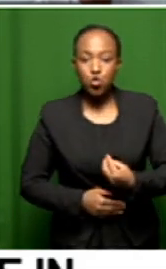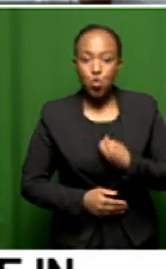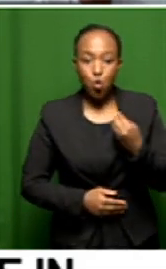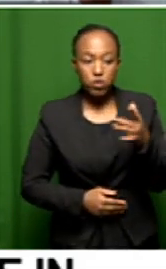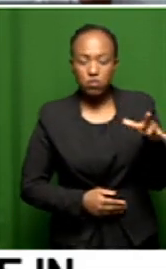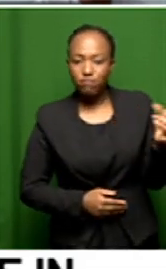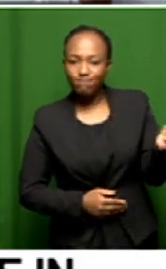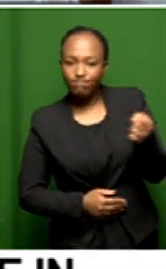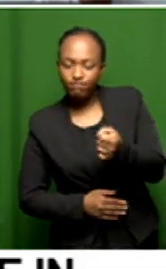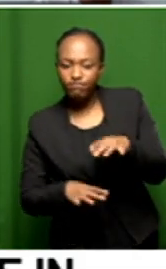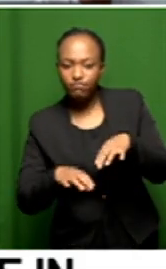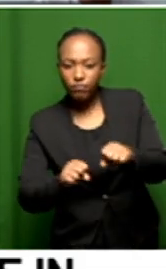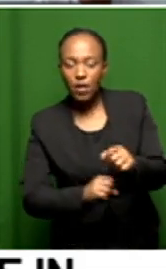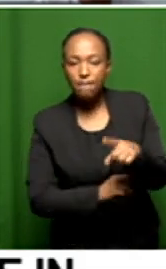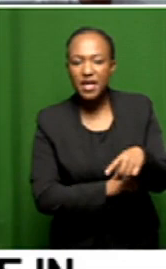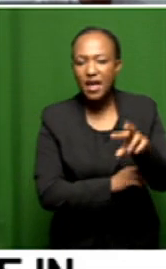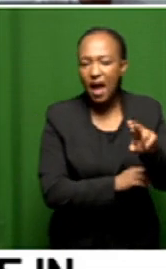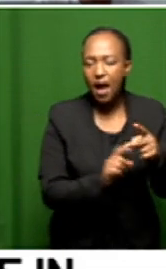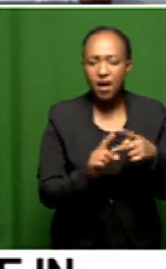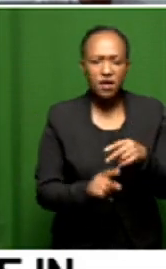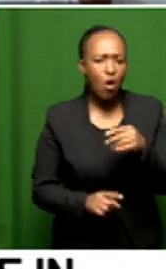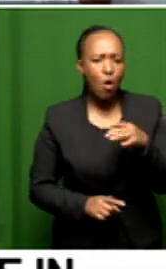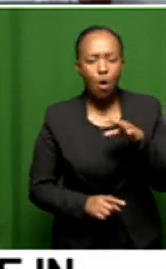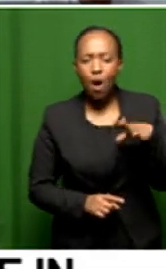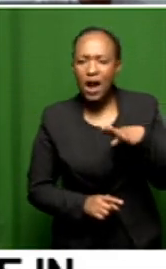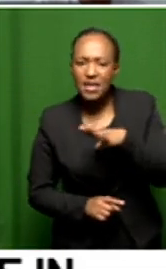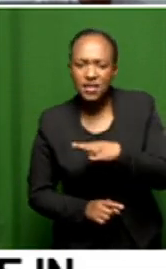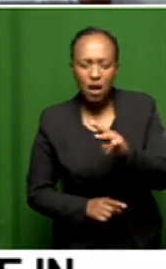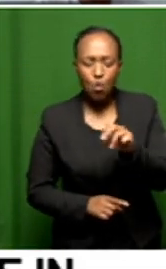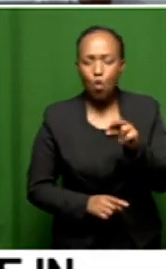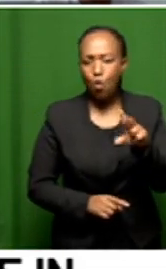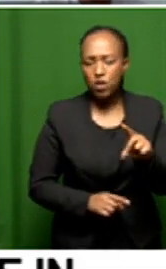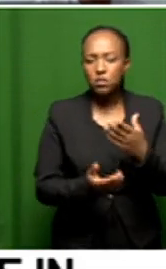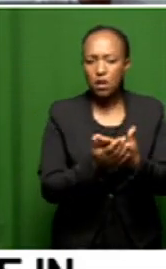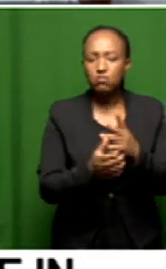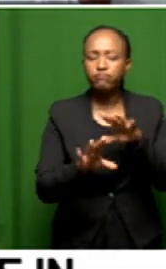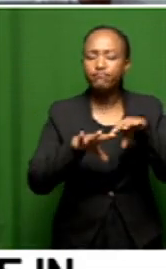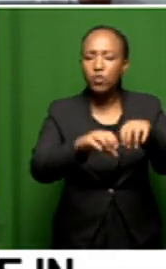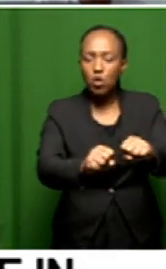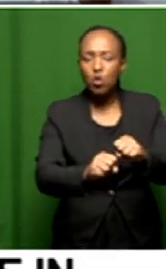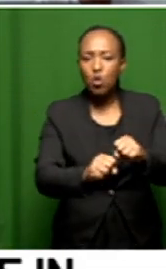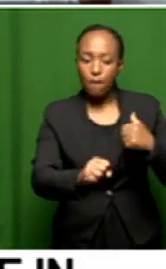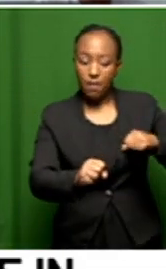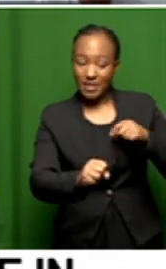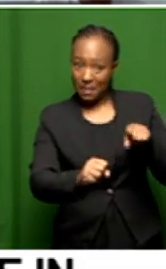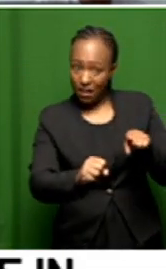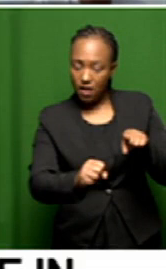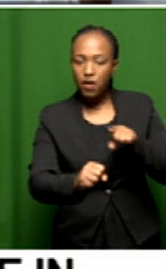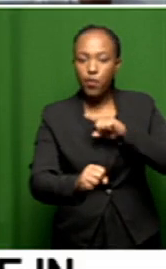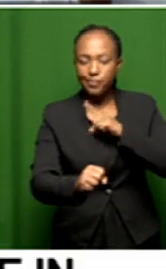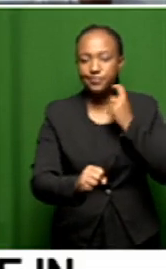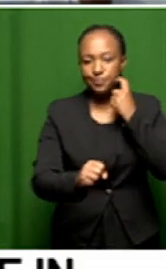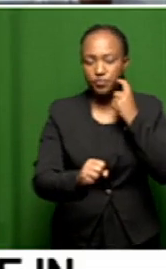municipalities, PRs, ward councillors, and other strategic positions within these municipalities was simply that,